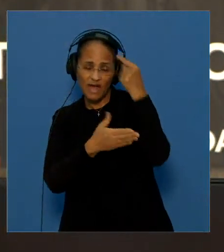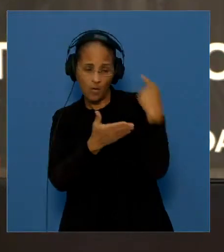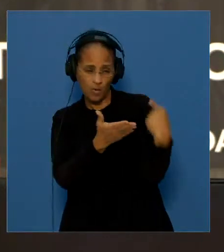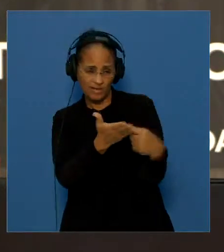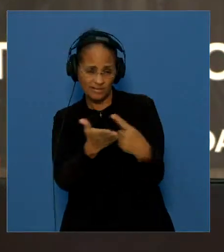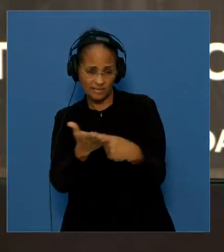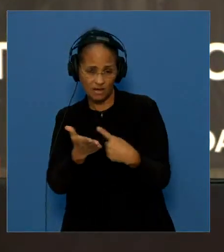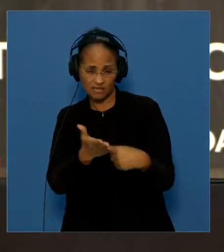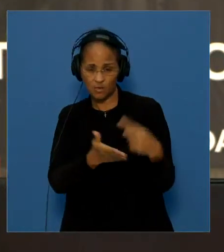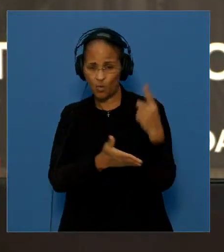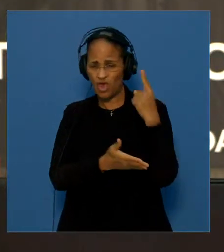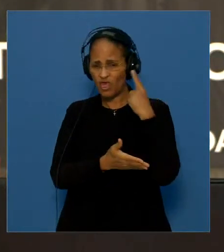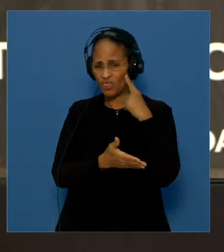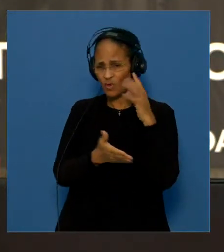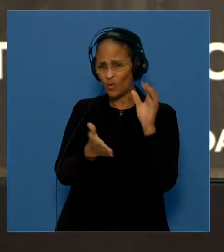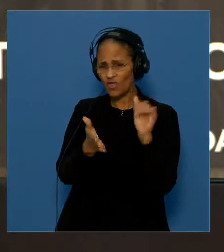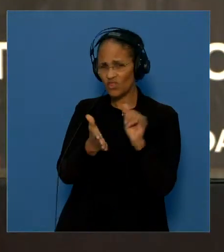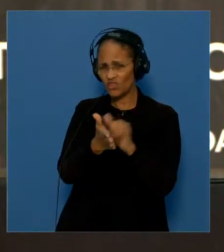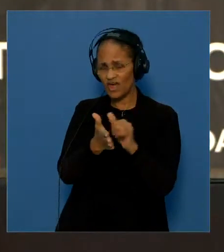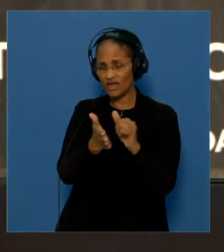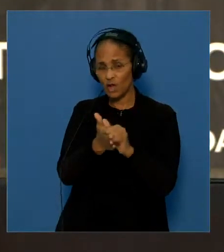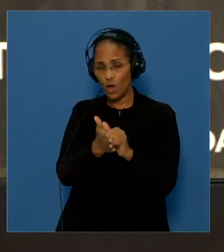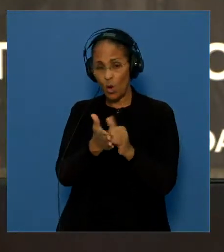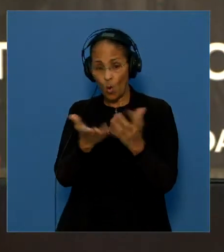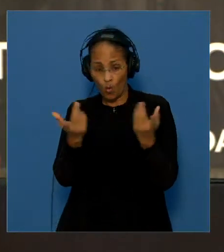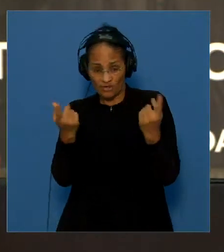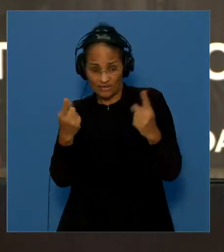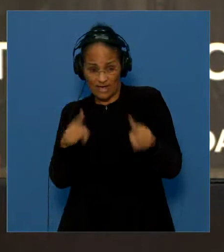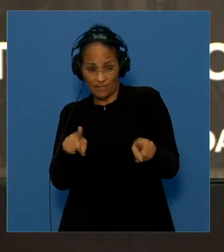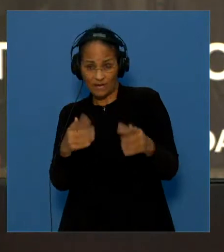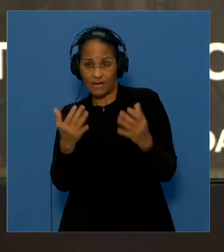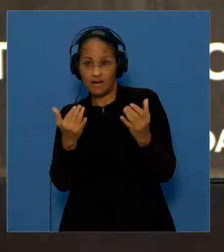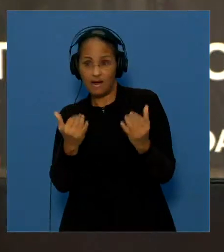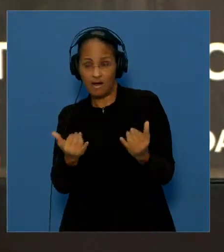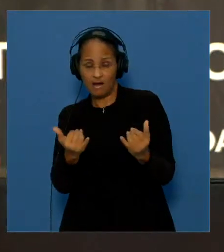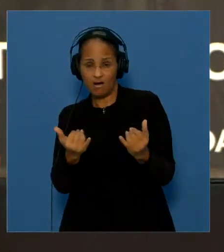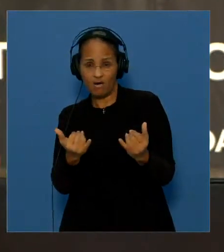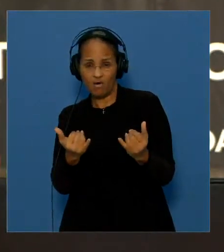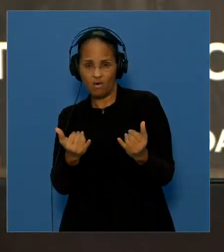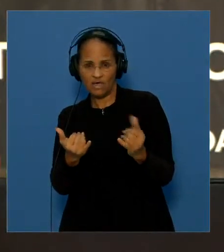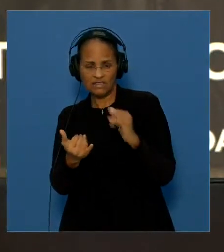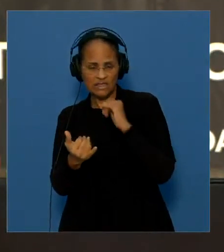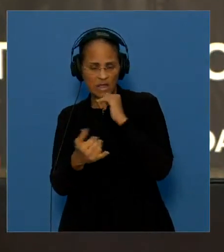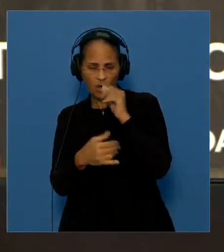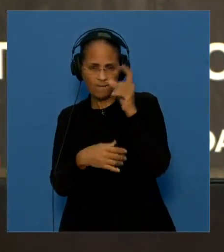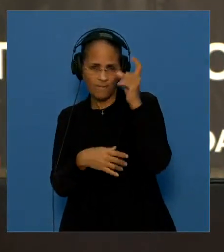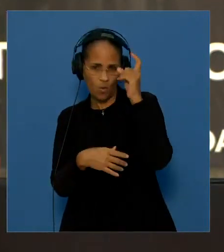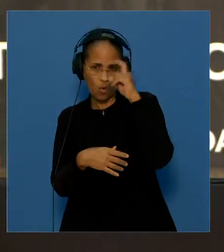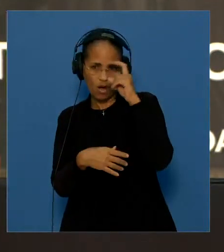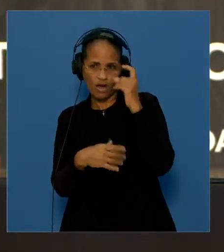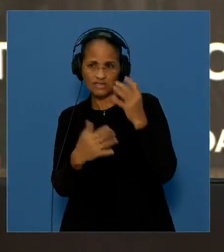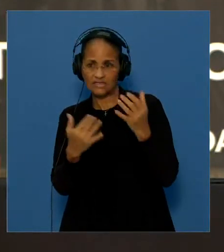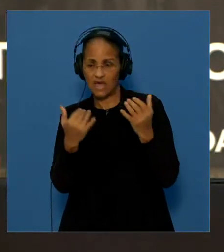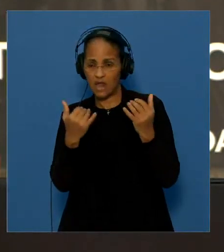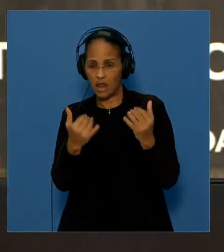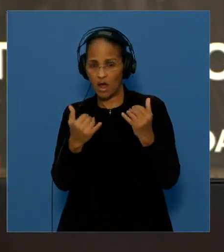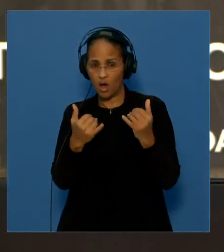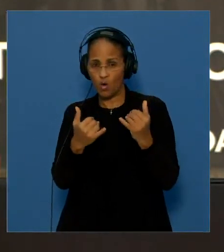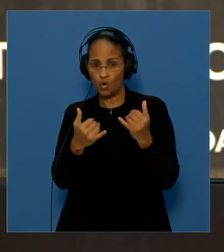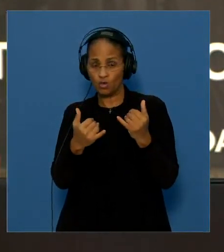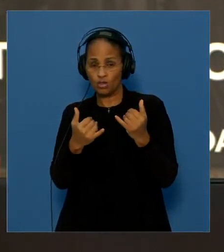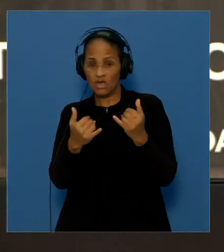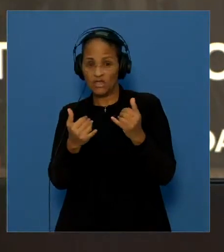we thought that given the state of where we are, that would not be wise, and the curfew will